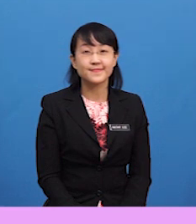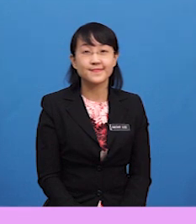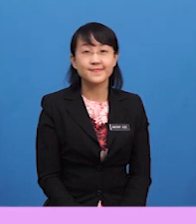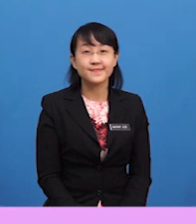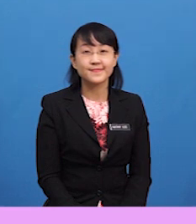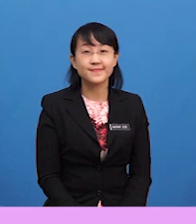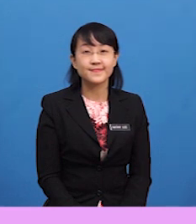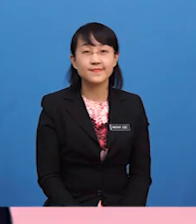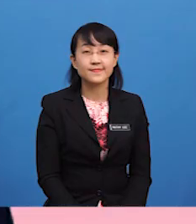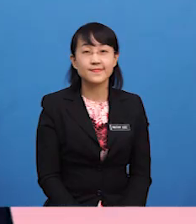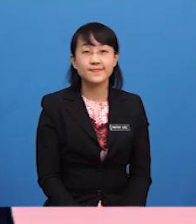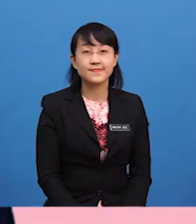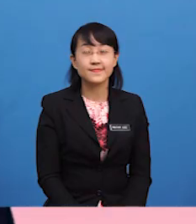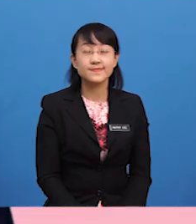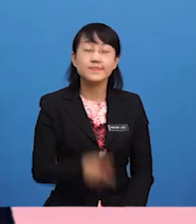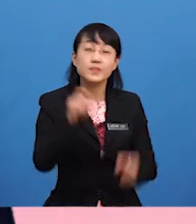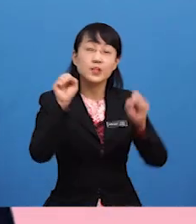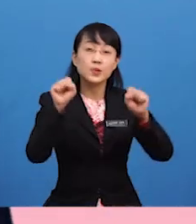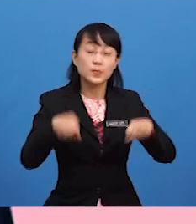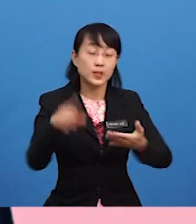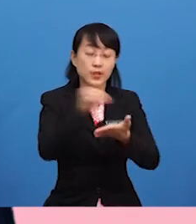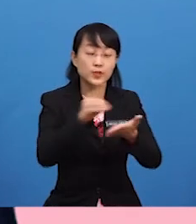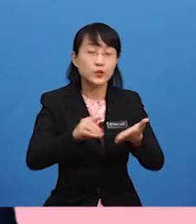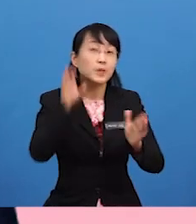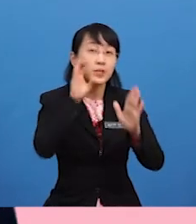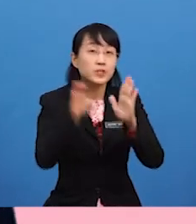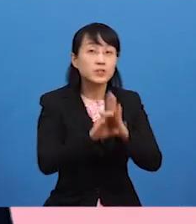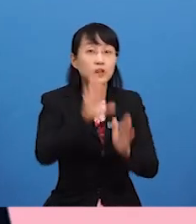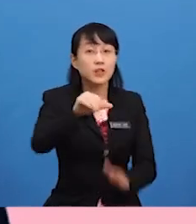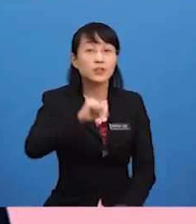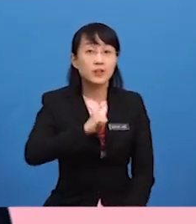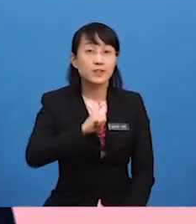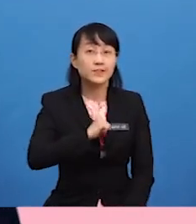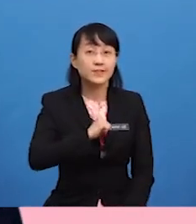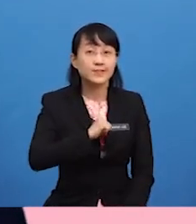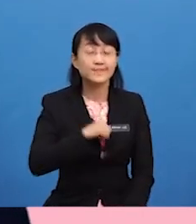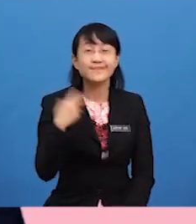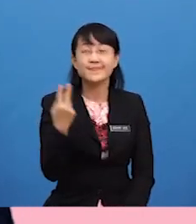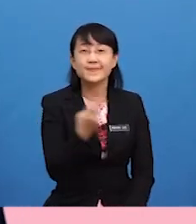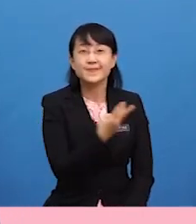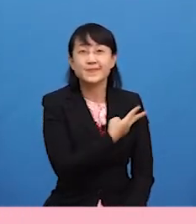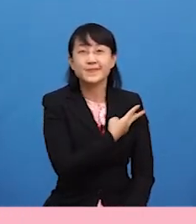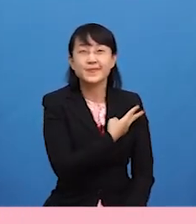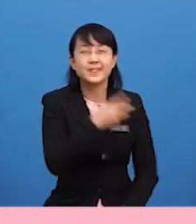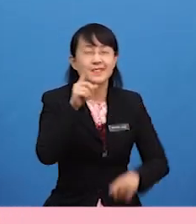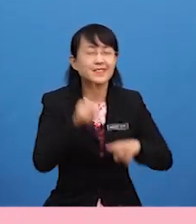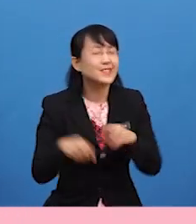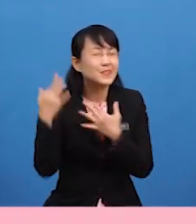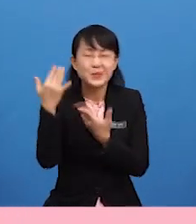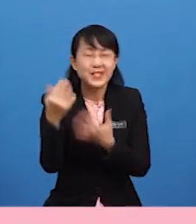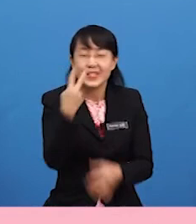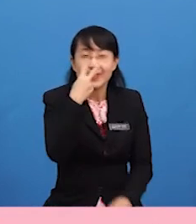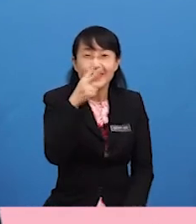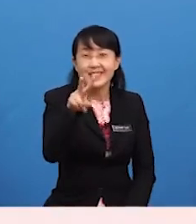Grammar Made Easy. You can also draw a picture of yourself. We cannot wait to see what you'll come up